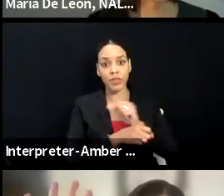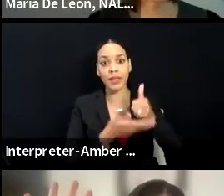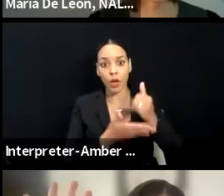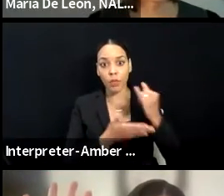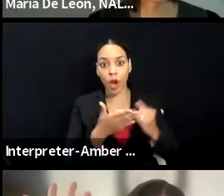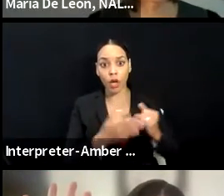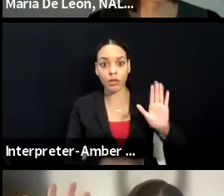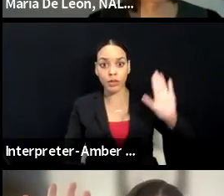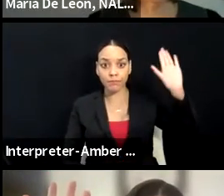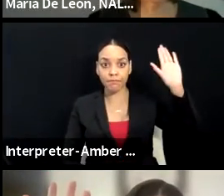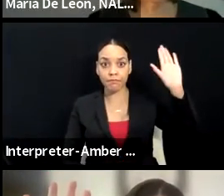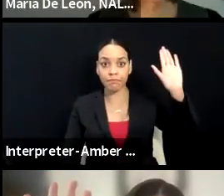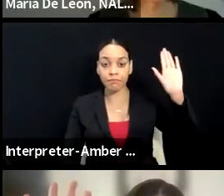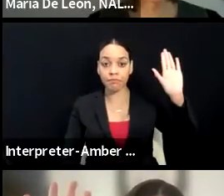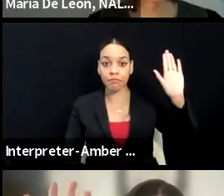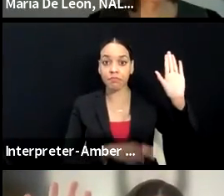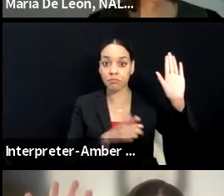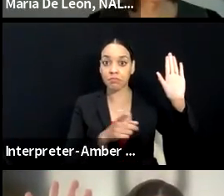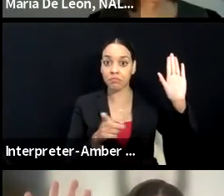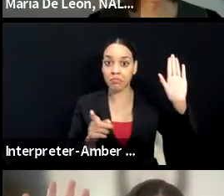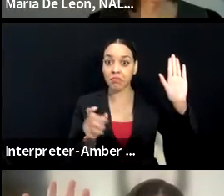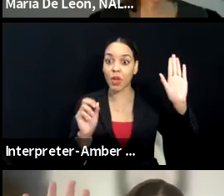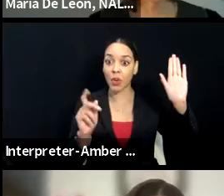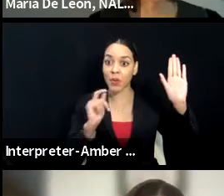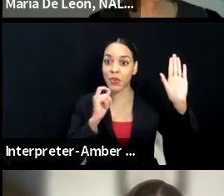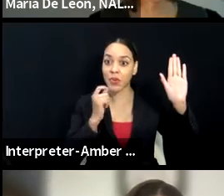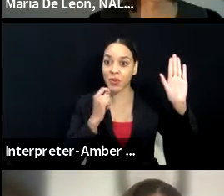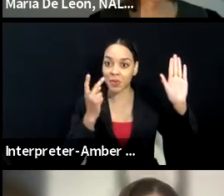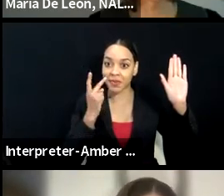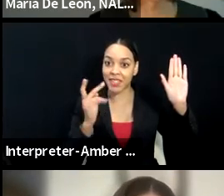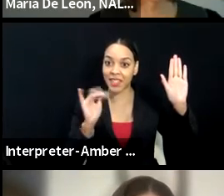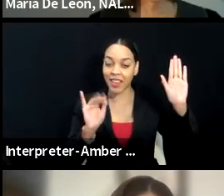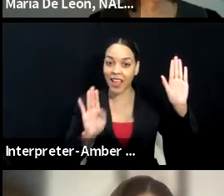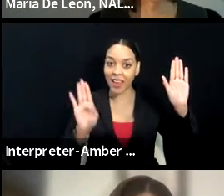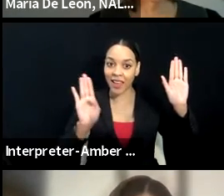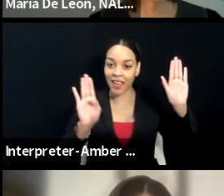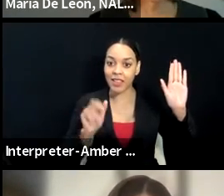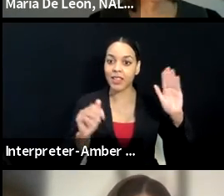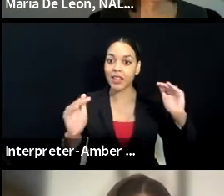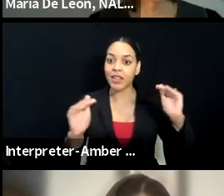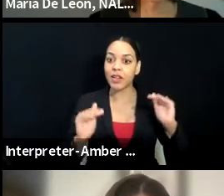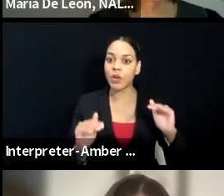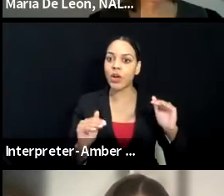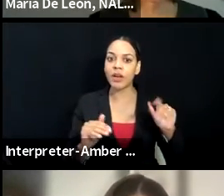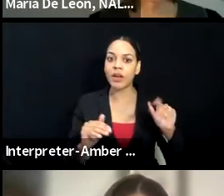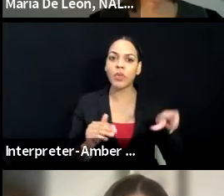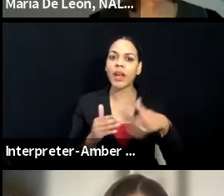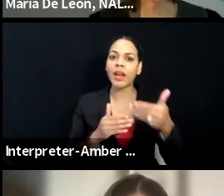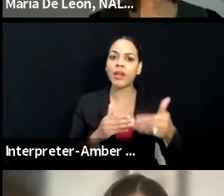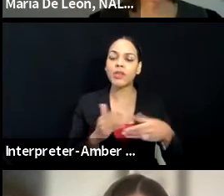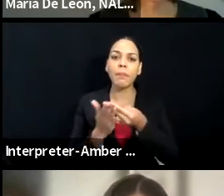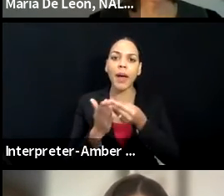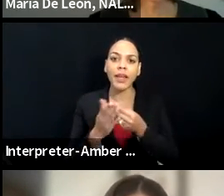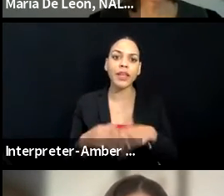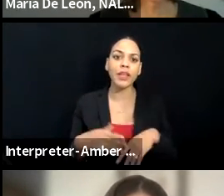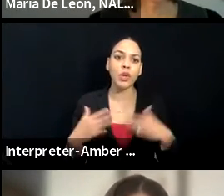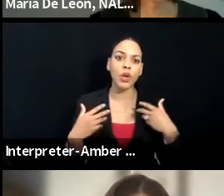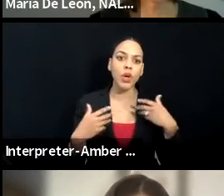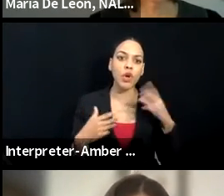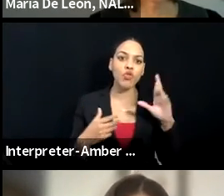Cool, I'm seeing that. What else? Money, relief money, recovery money,